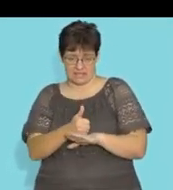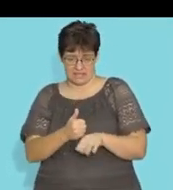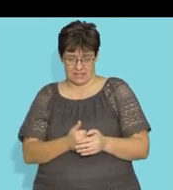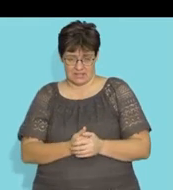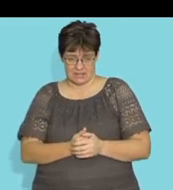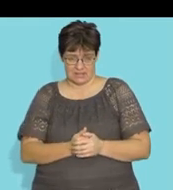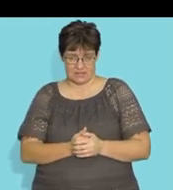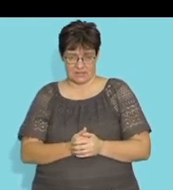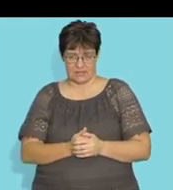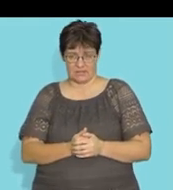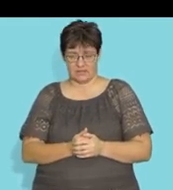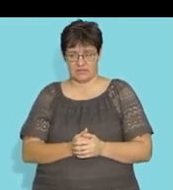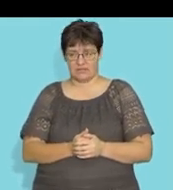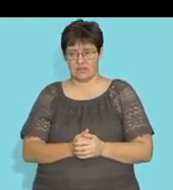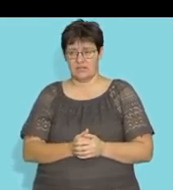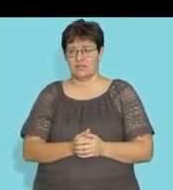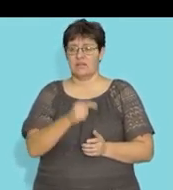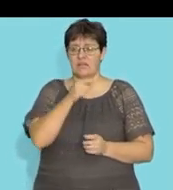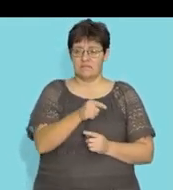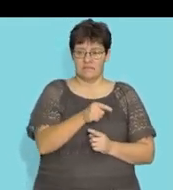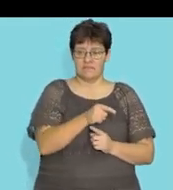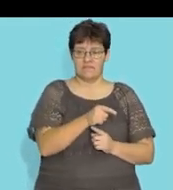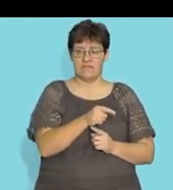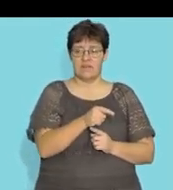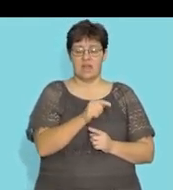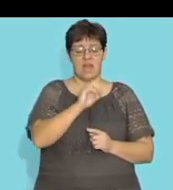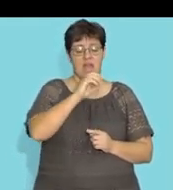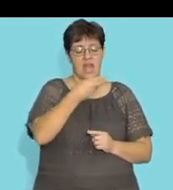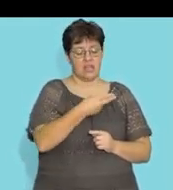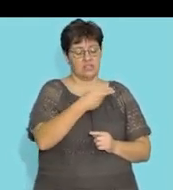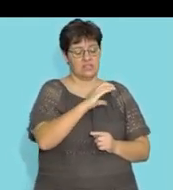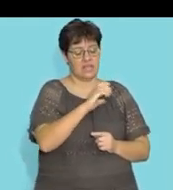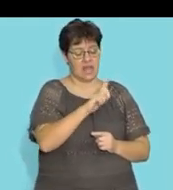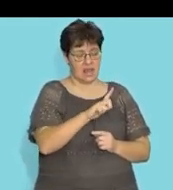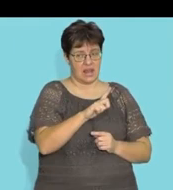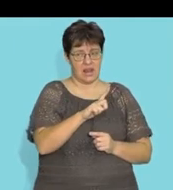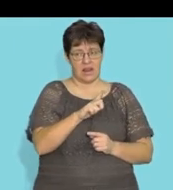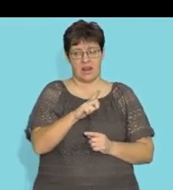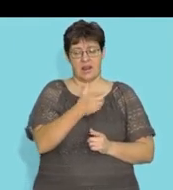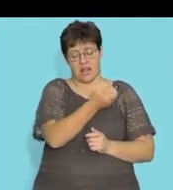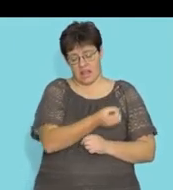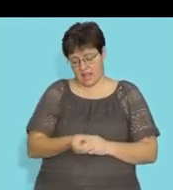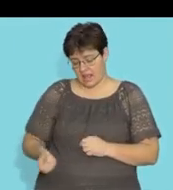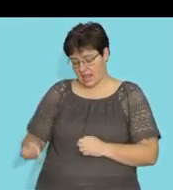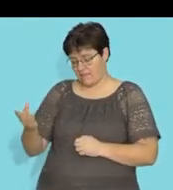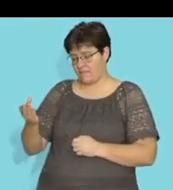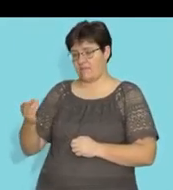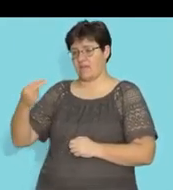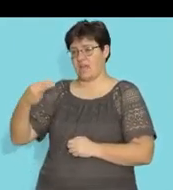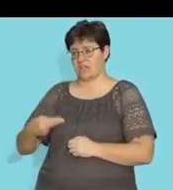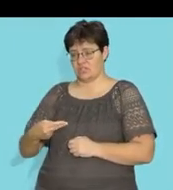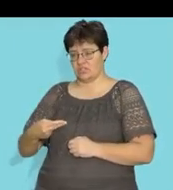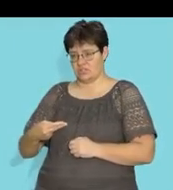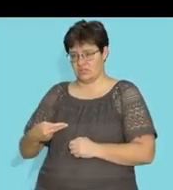the base, and when hydrochloric acid, as I said before, donated that